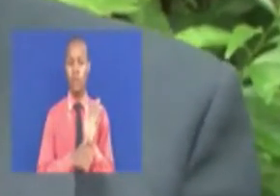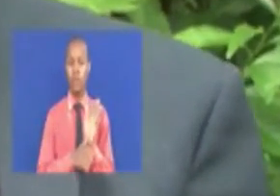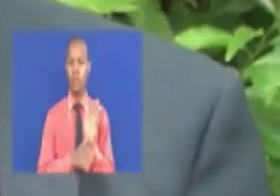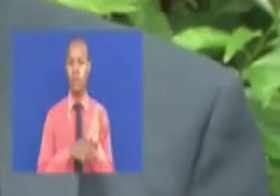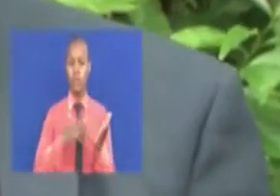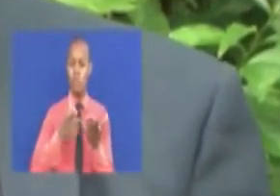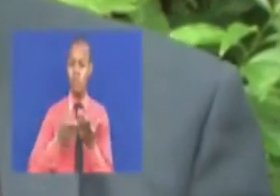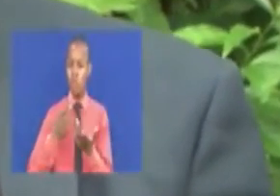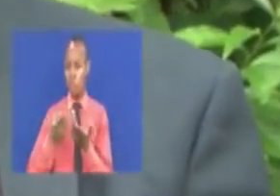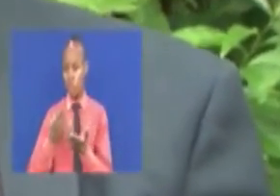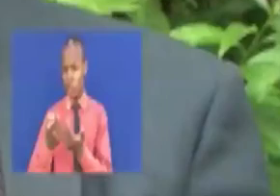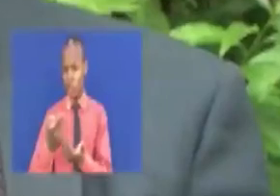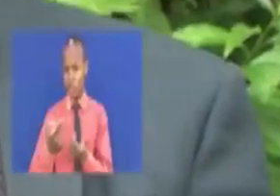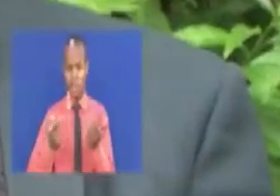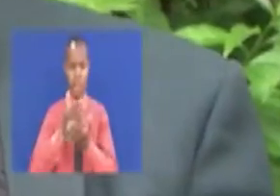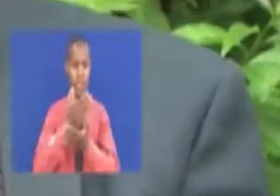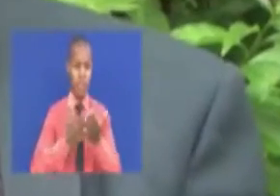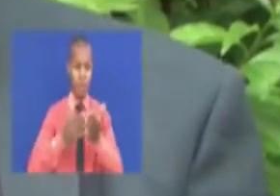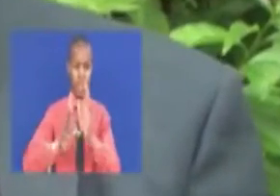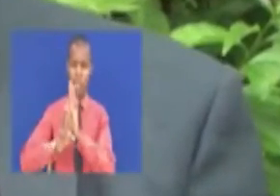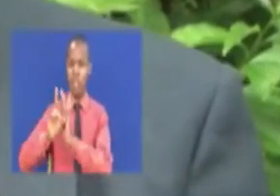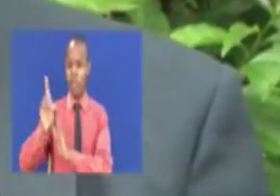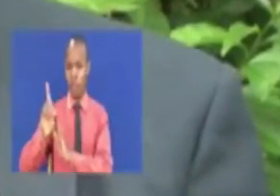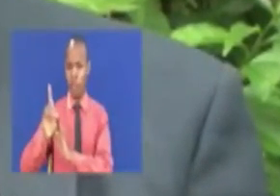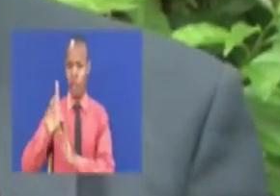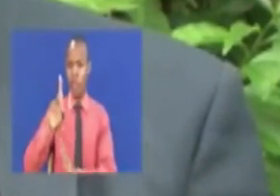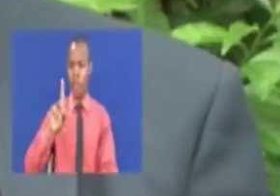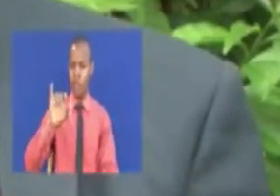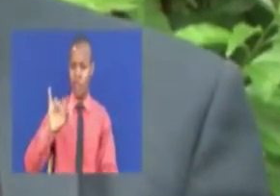as dyscalculia. Some develop dyslexia.